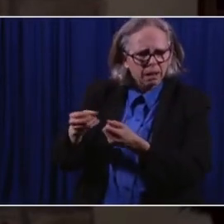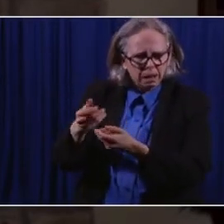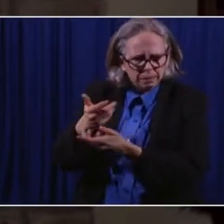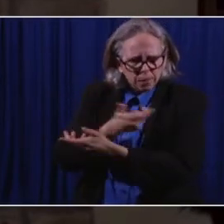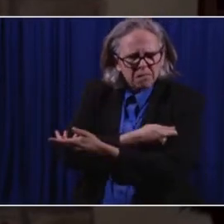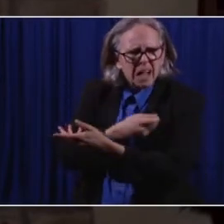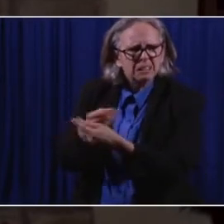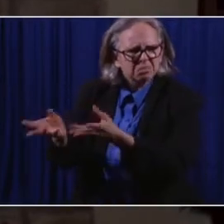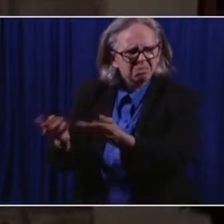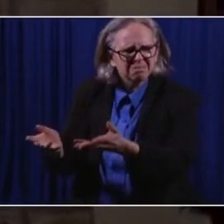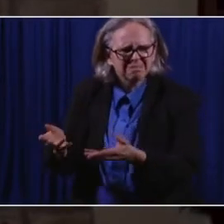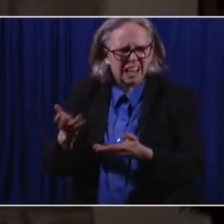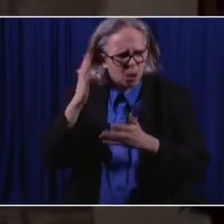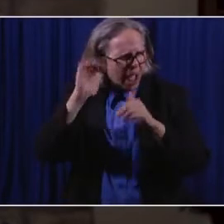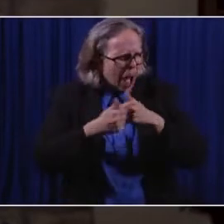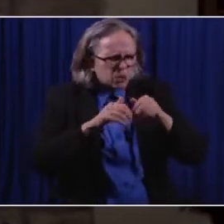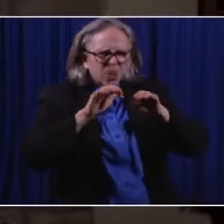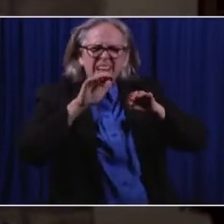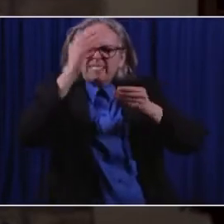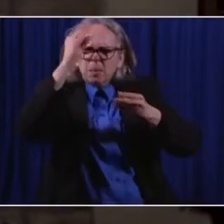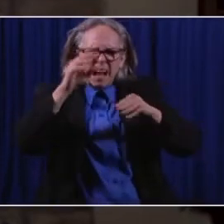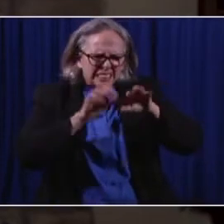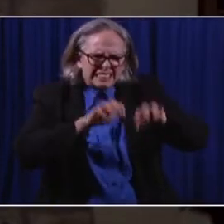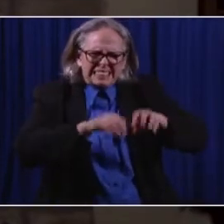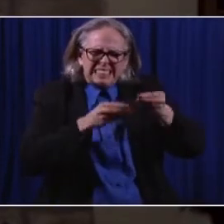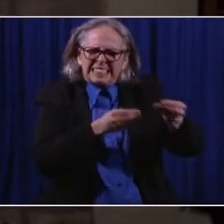or whatever reason. I'm not putting blame on anybody,